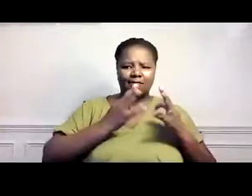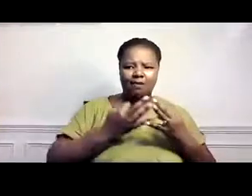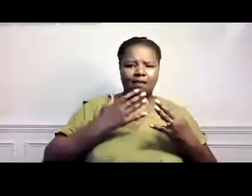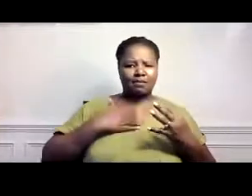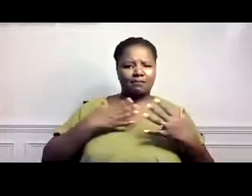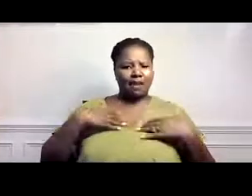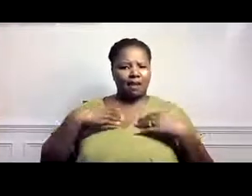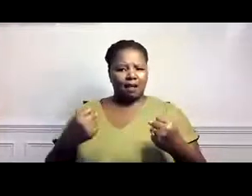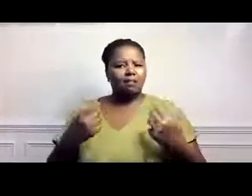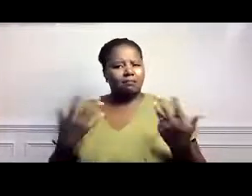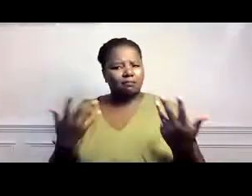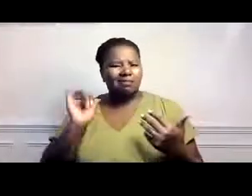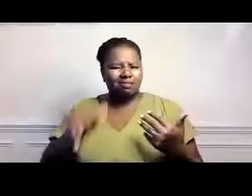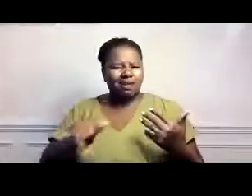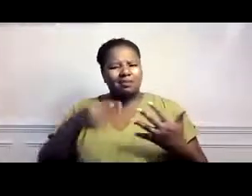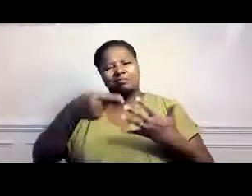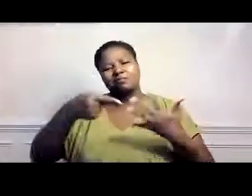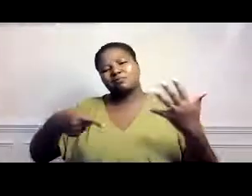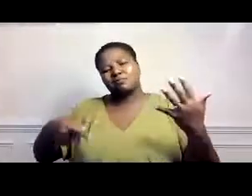good things.